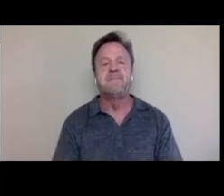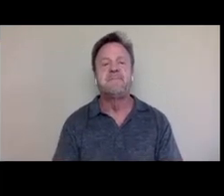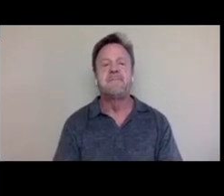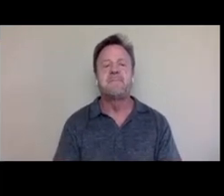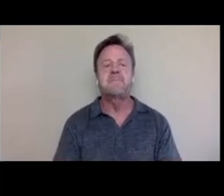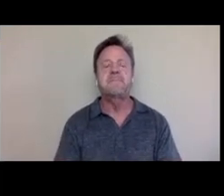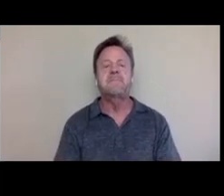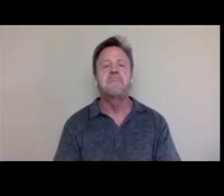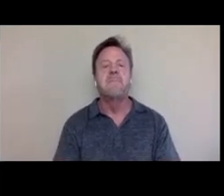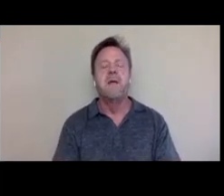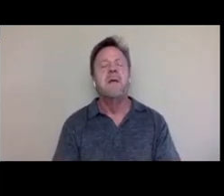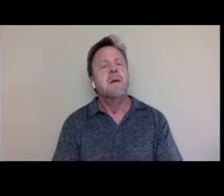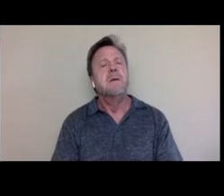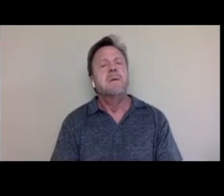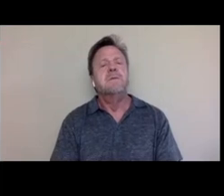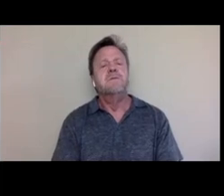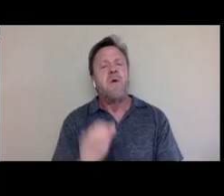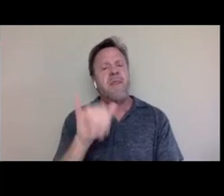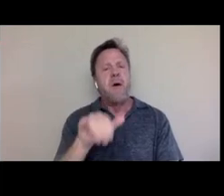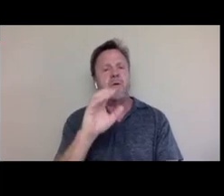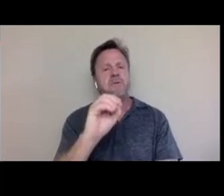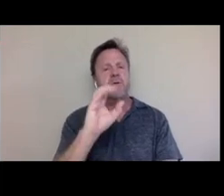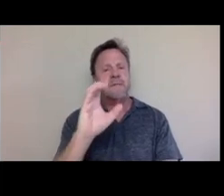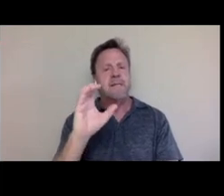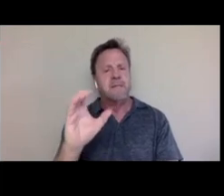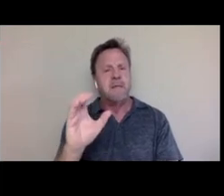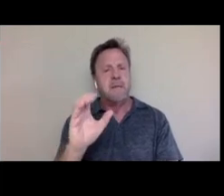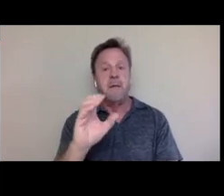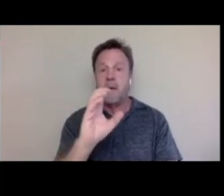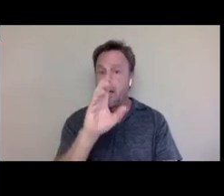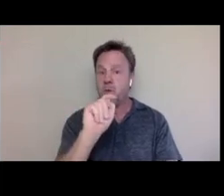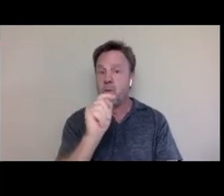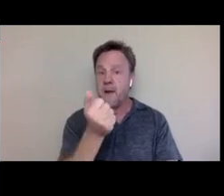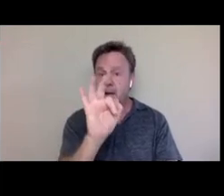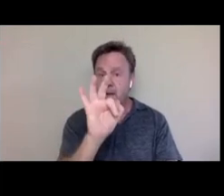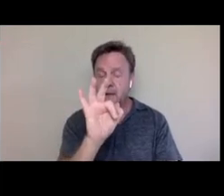So that was OCC. On October 19th,